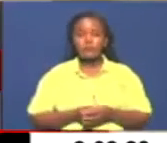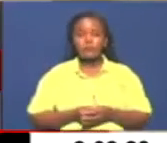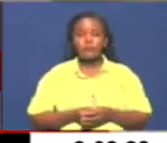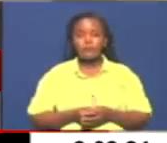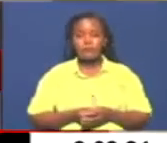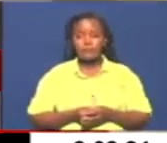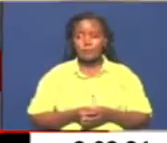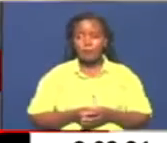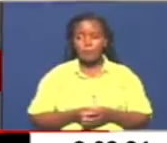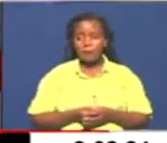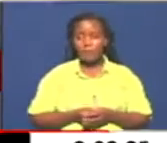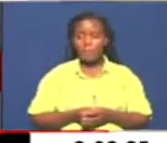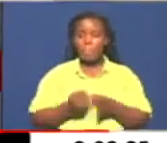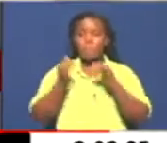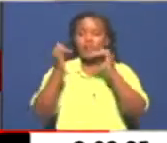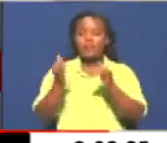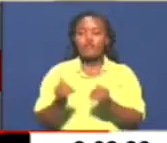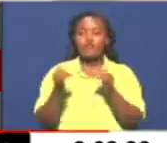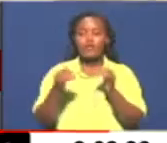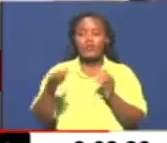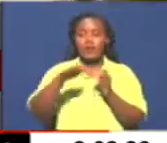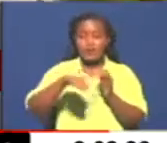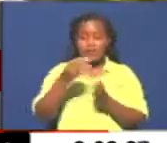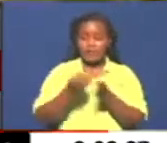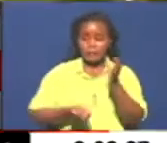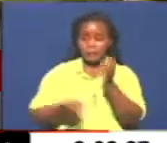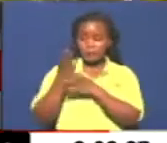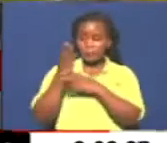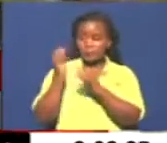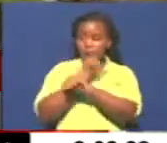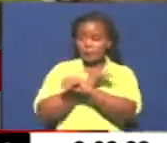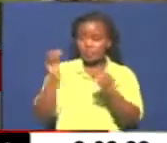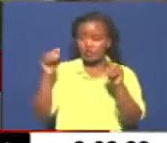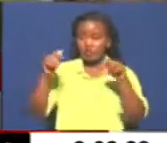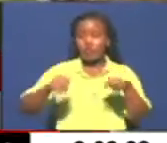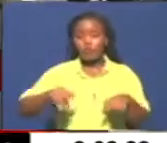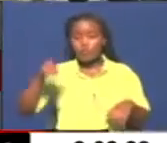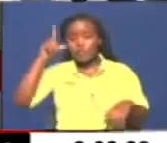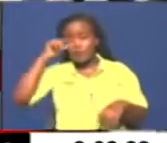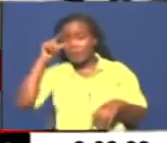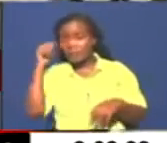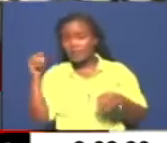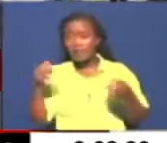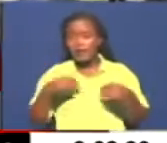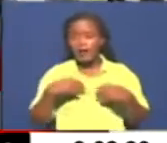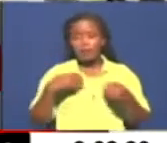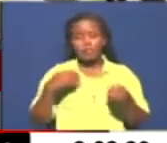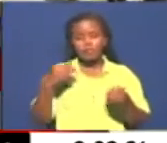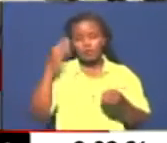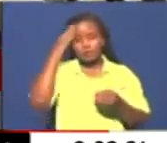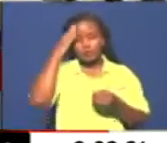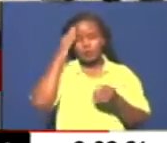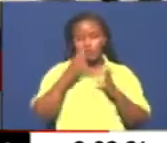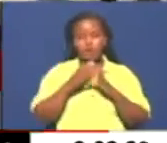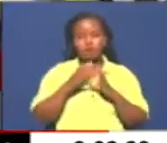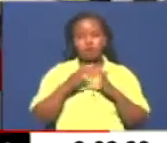The new shipyard unveiled by President Uhuru Kenyatta on Friday in Mombasa has been touted as a game changer in Kenya's